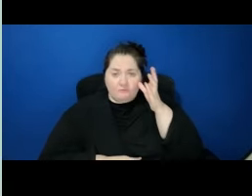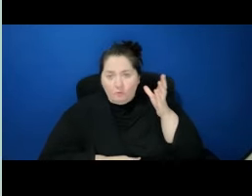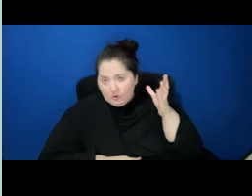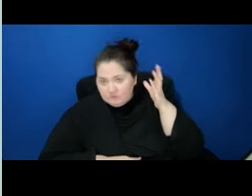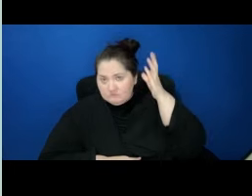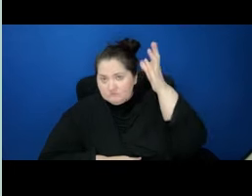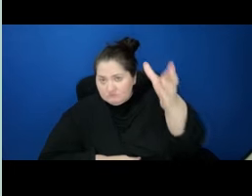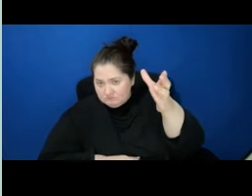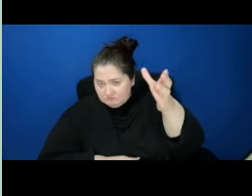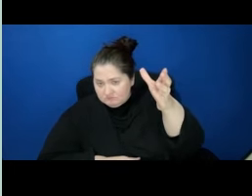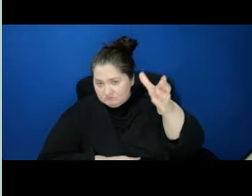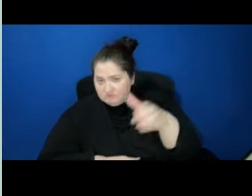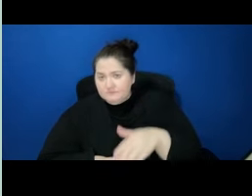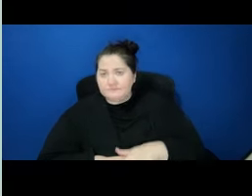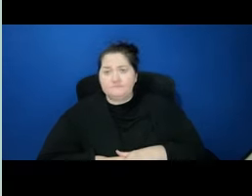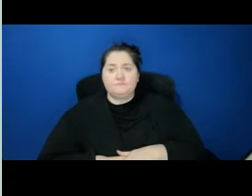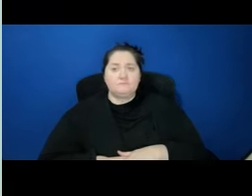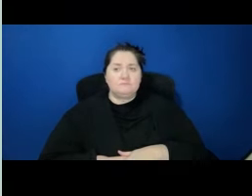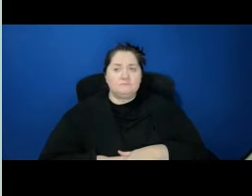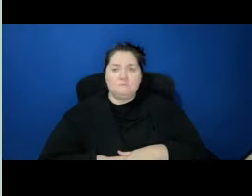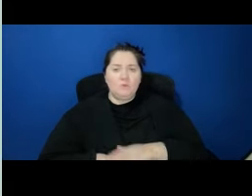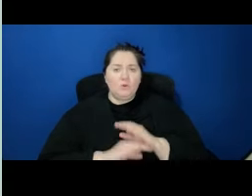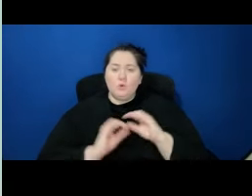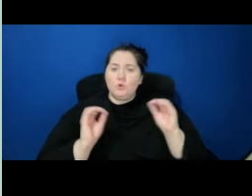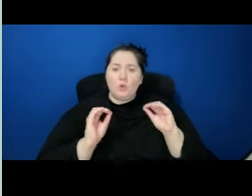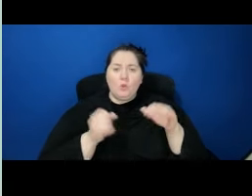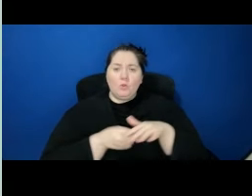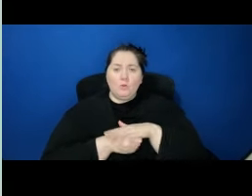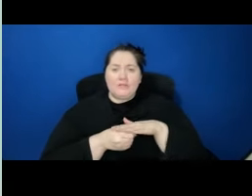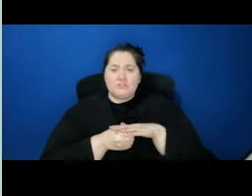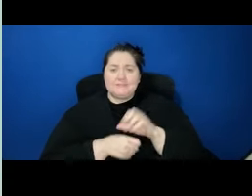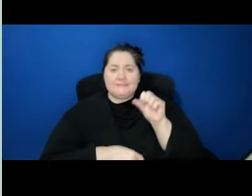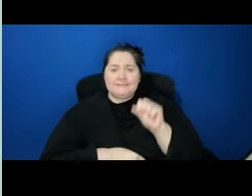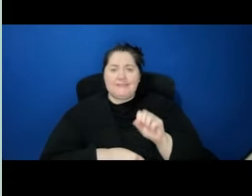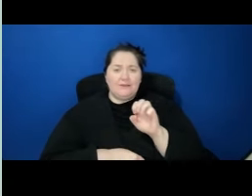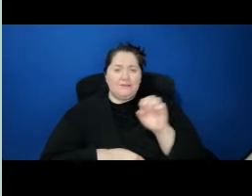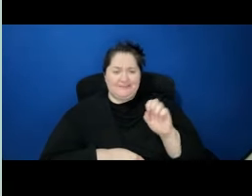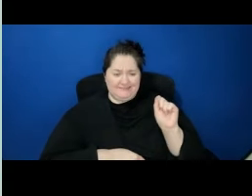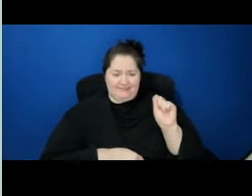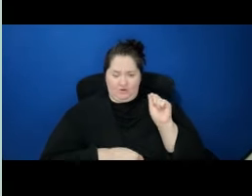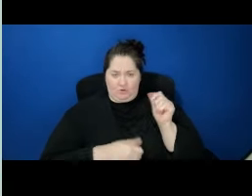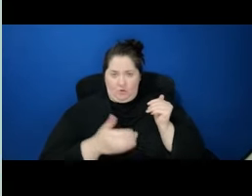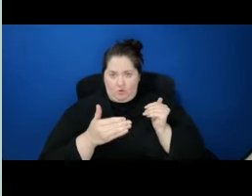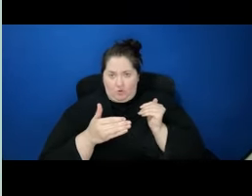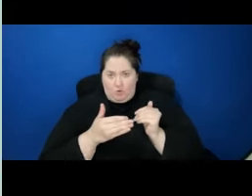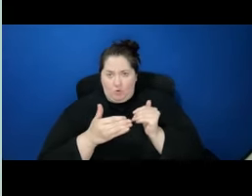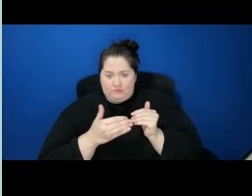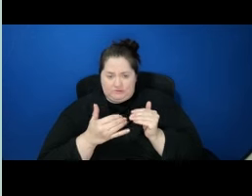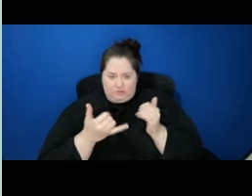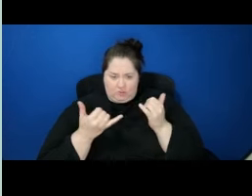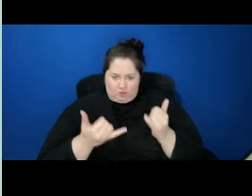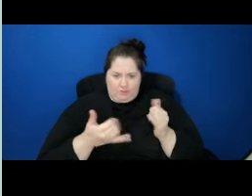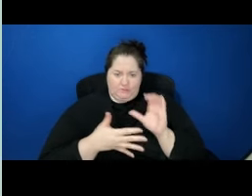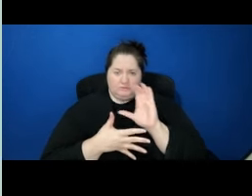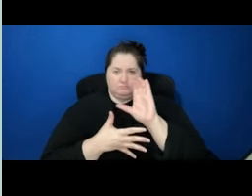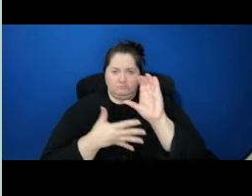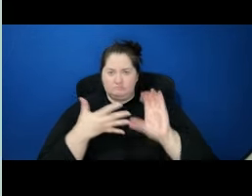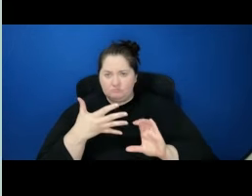future. And there aren't any locations in Southeast Seattle that come anywhere close to the current conditions